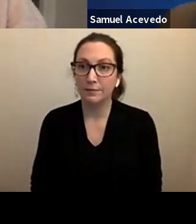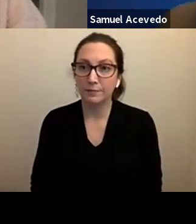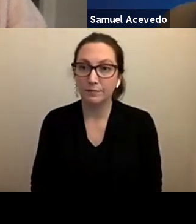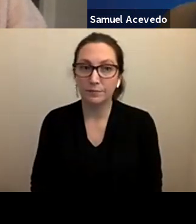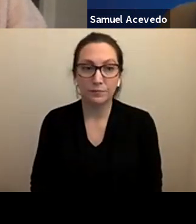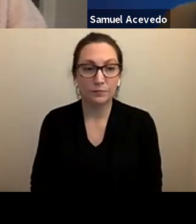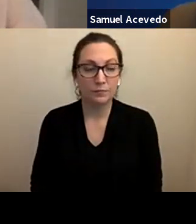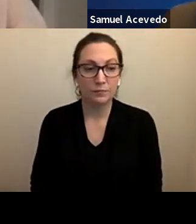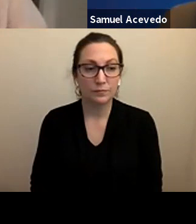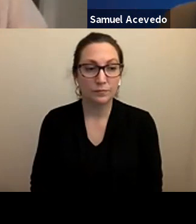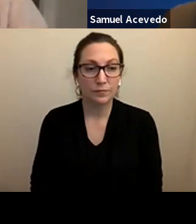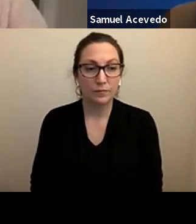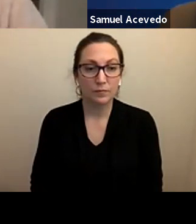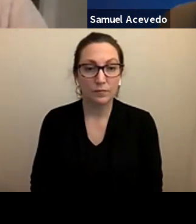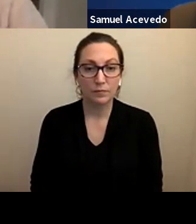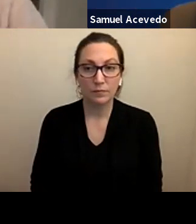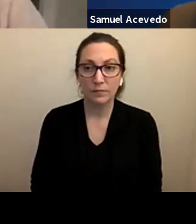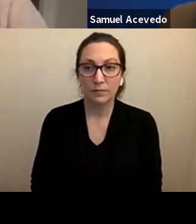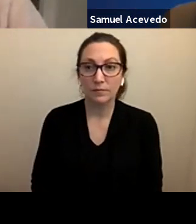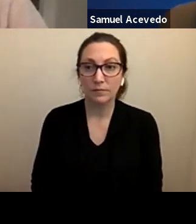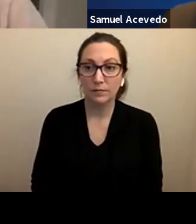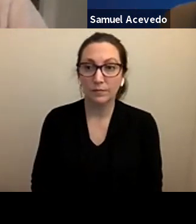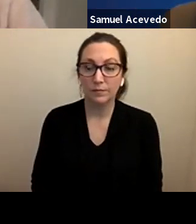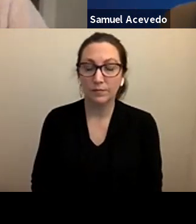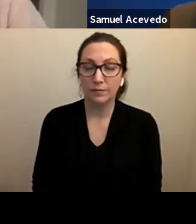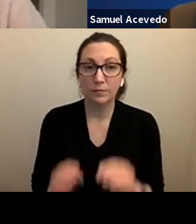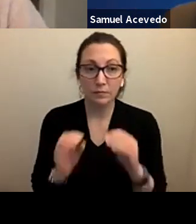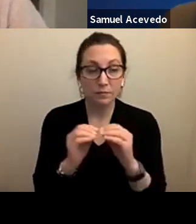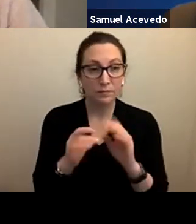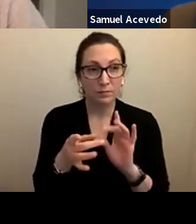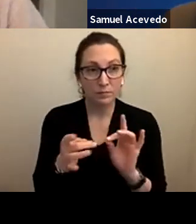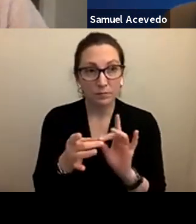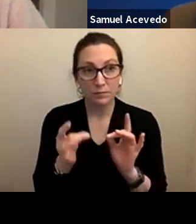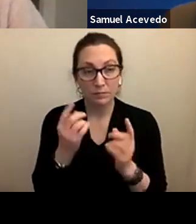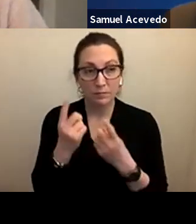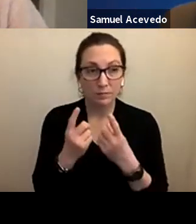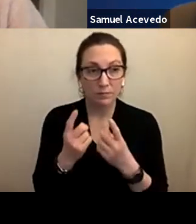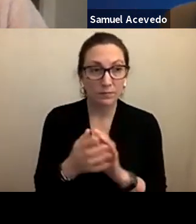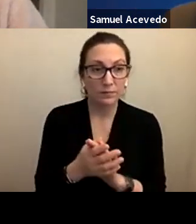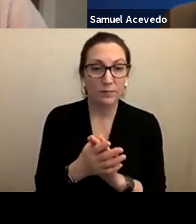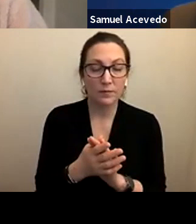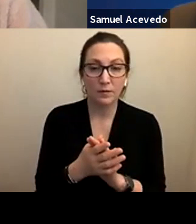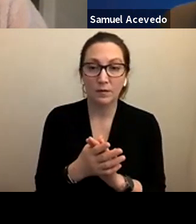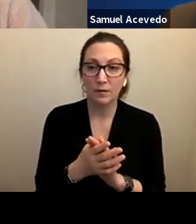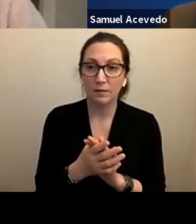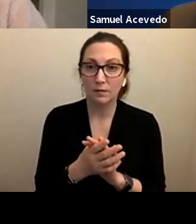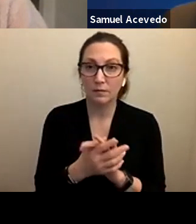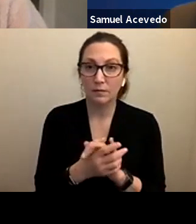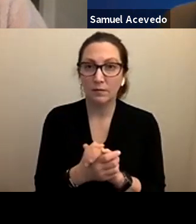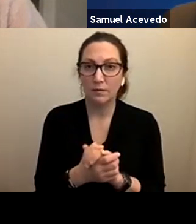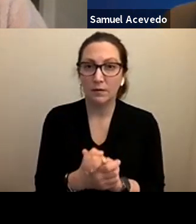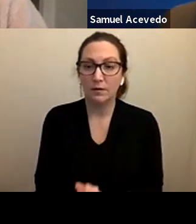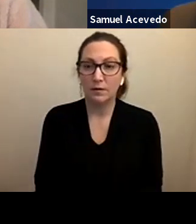Great. Any other comments or thoughts at this time?